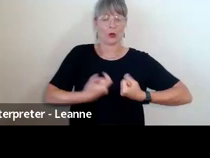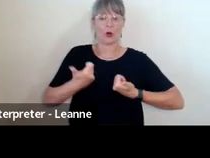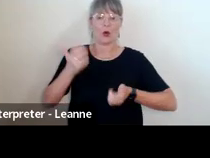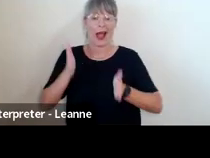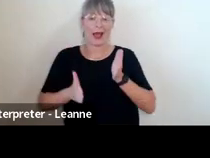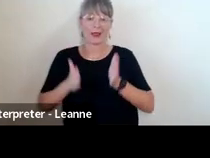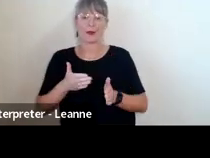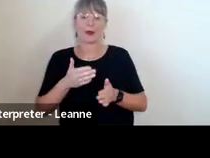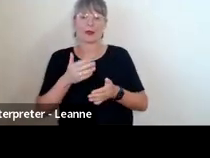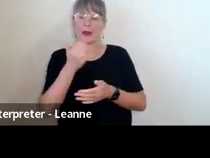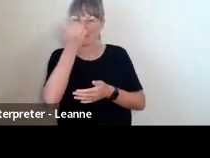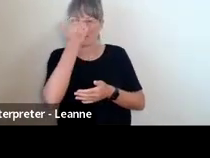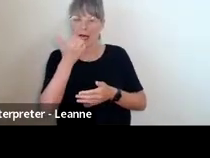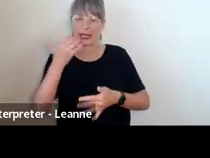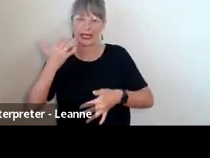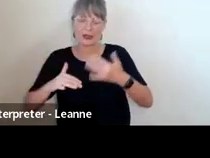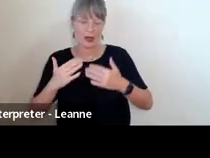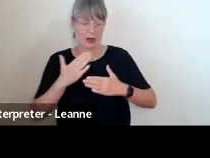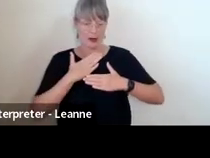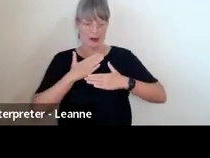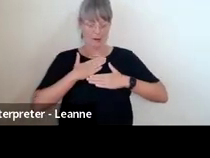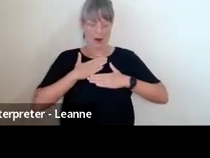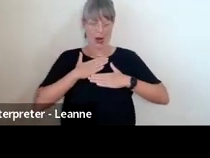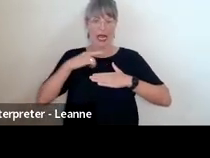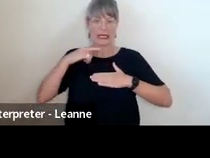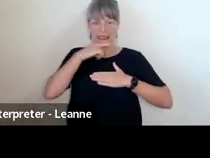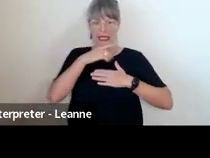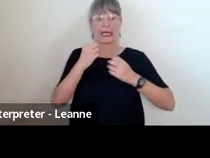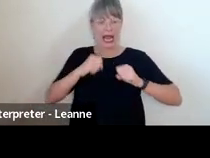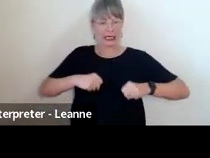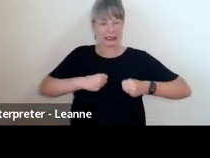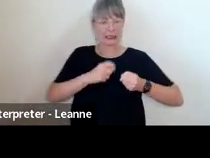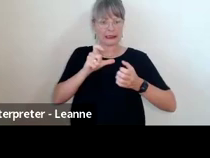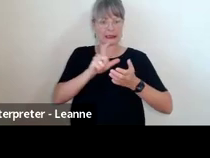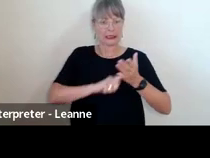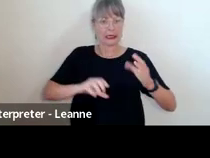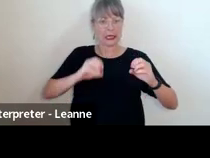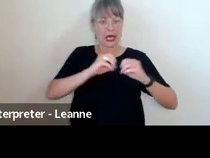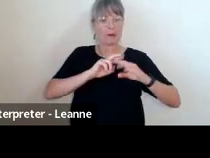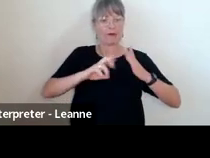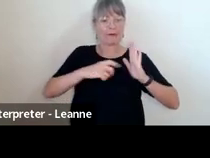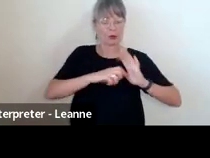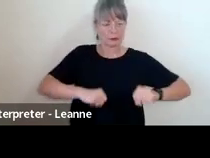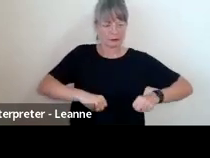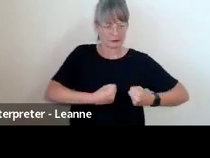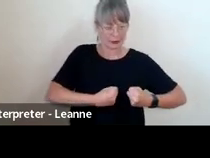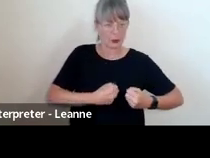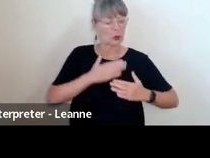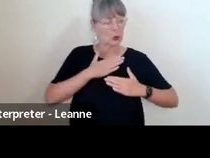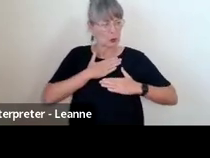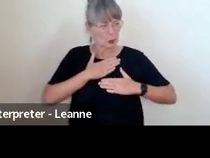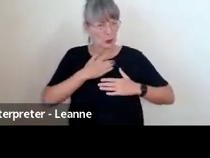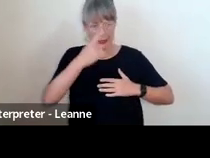Personal experience fuels my passion. My son's clubfoot treatment used an 80-year-old procedure and is etched into my memory. It drives